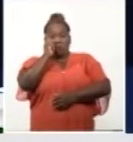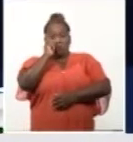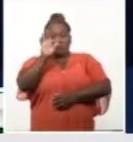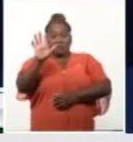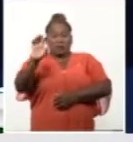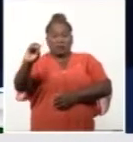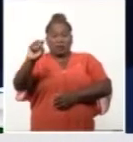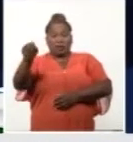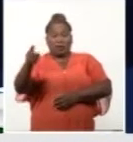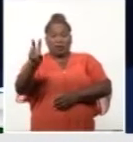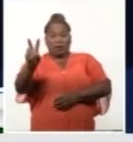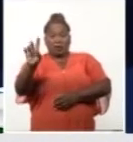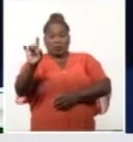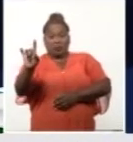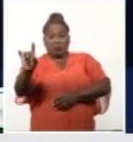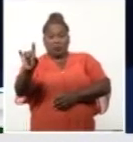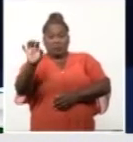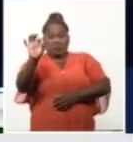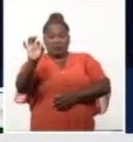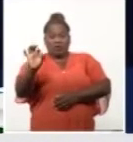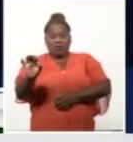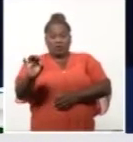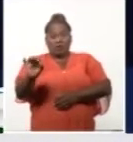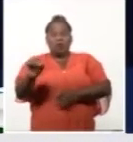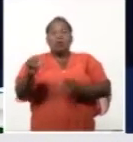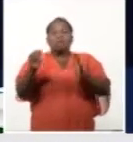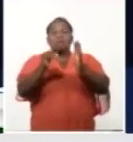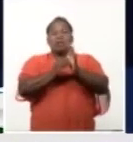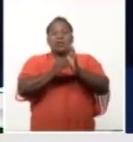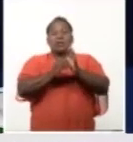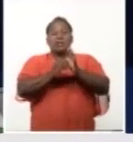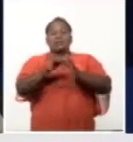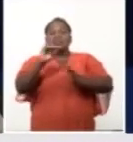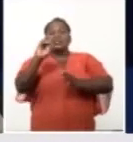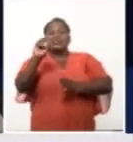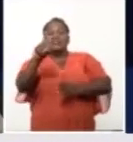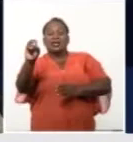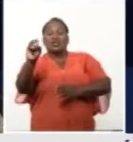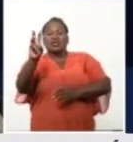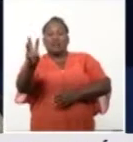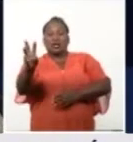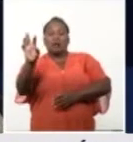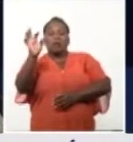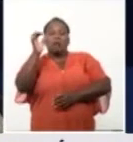1,116 male cases, that is 50.29%, and